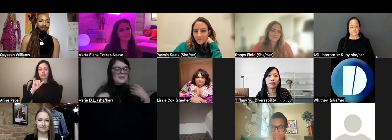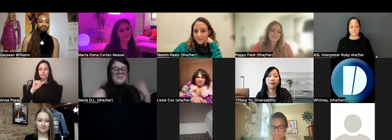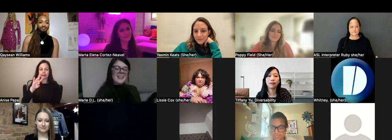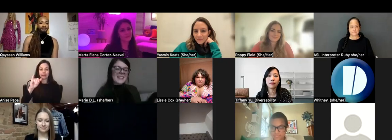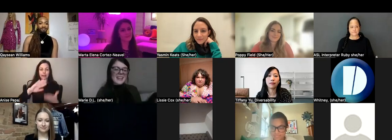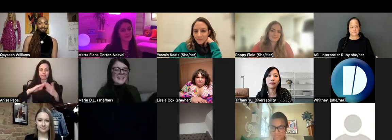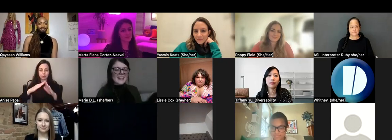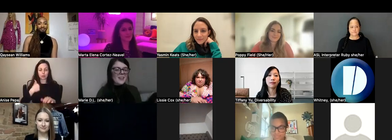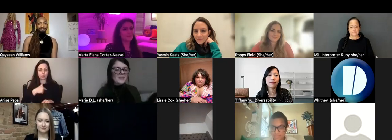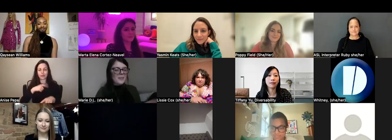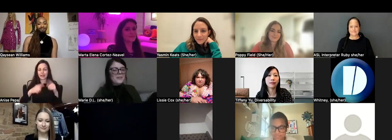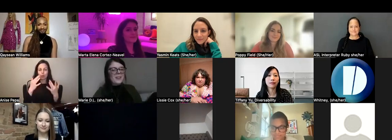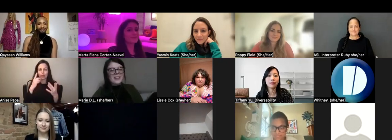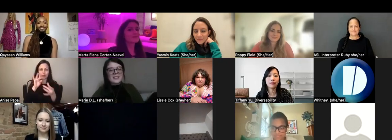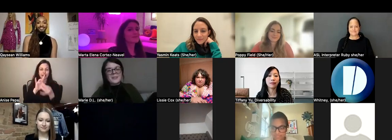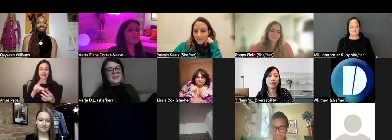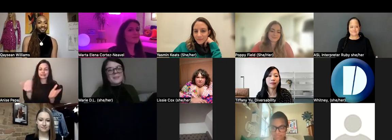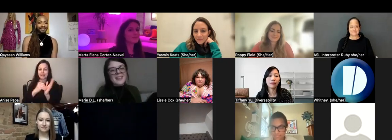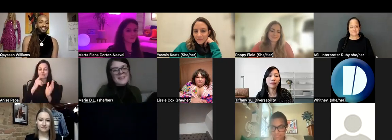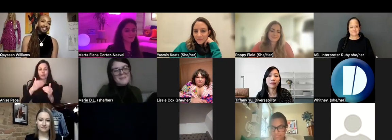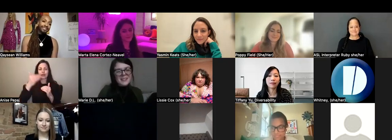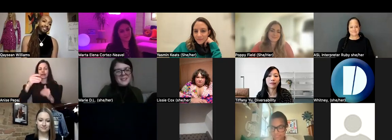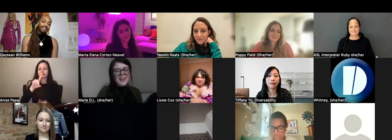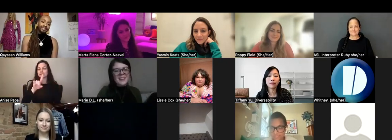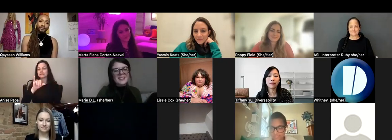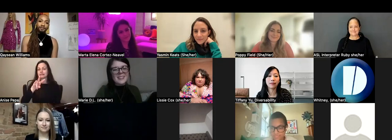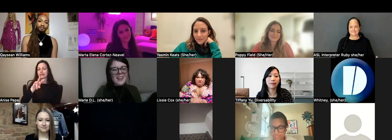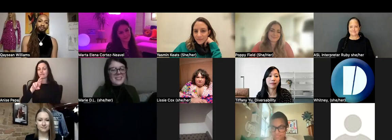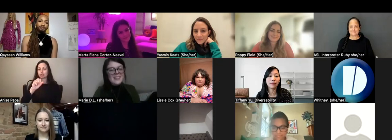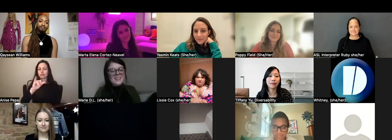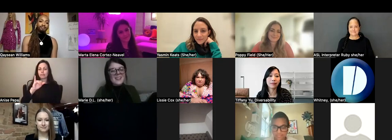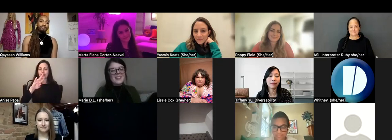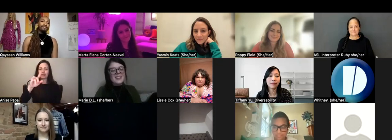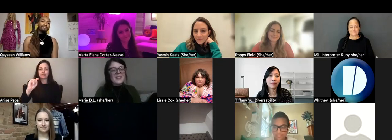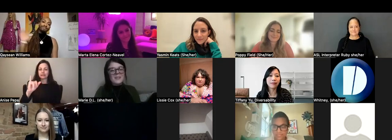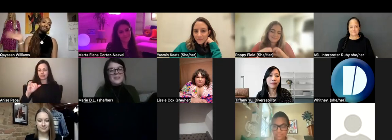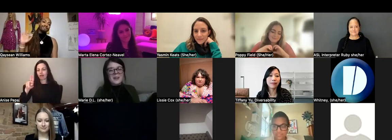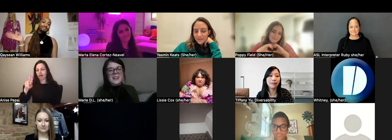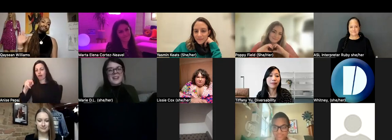to get connected again for one of our next Diversability Unplugged events. Thank you guys